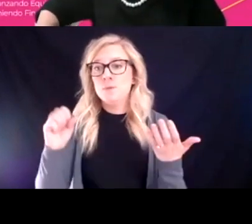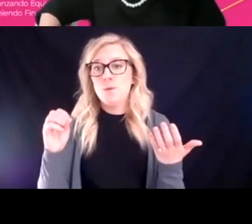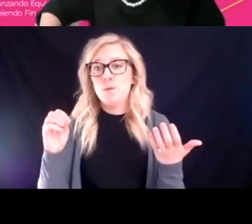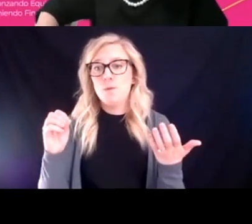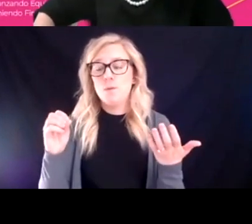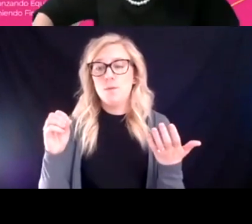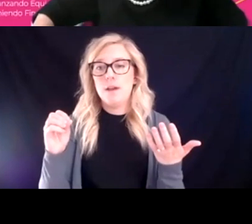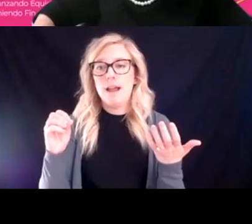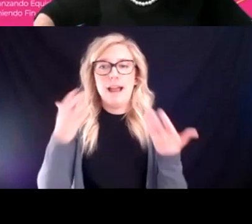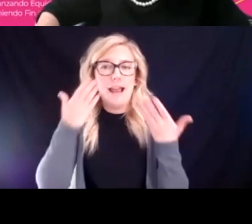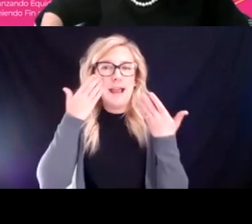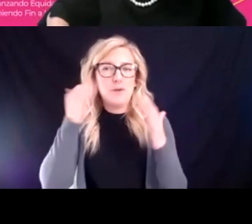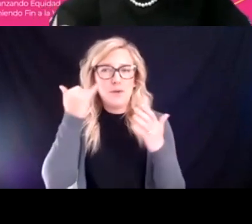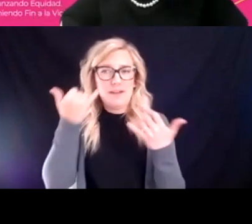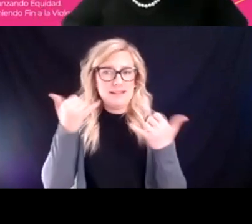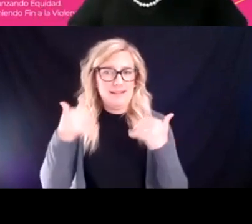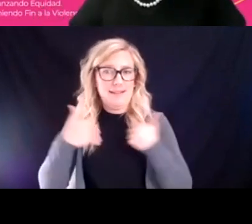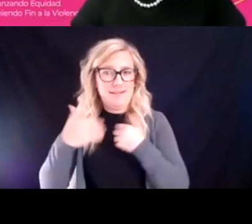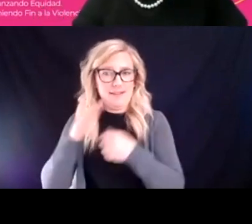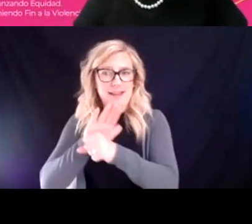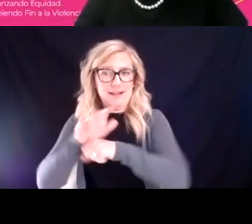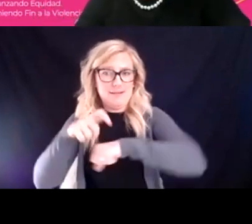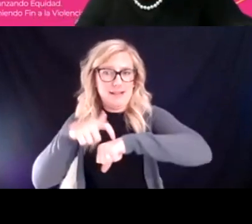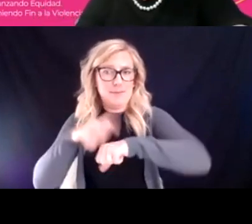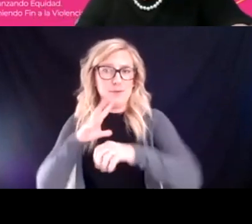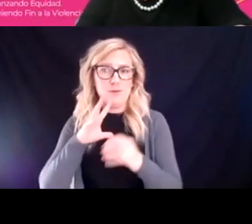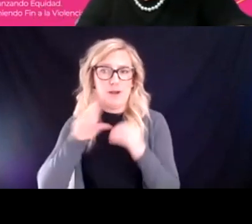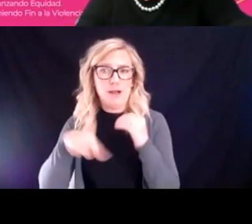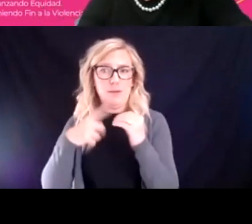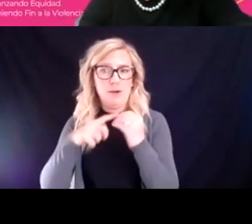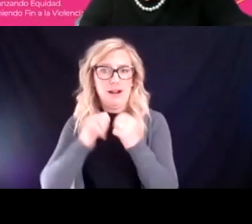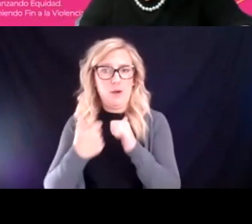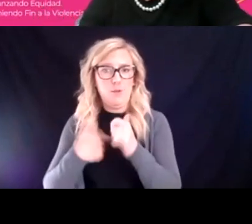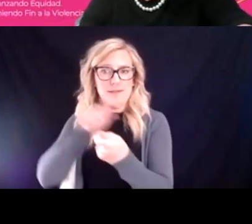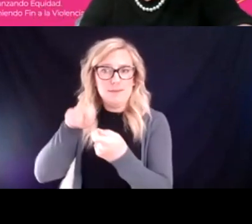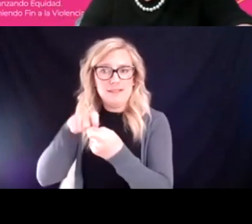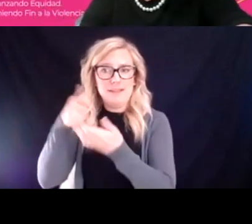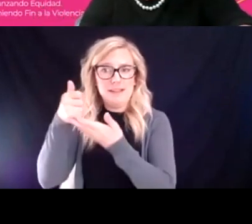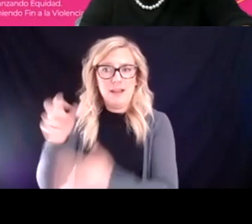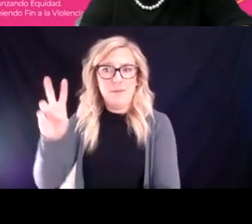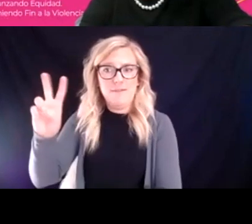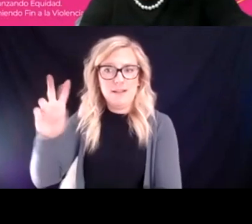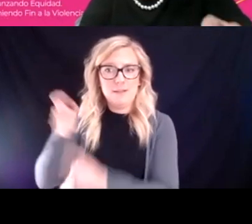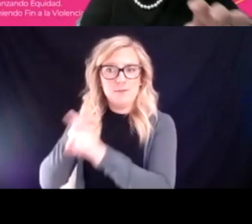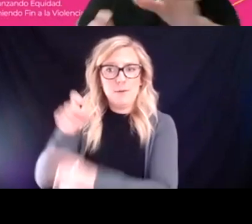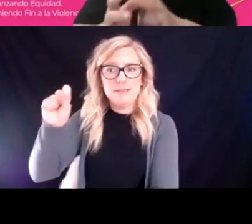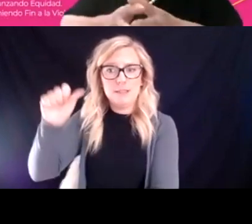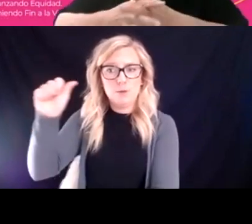So I don't know if I still have enough time to talk to you about how we've been able to specifically help victims of sexual assault.